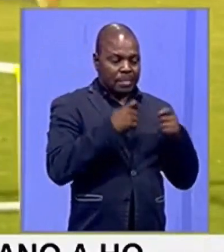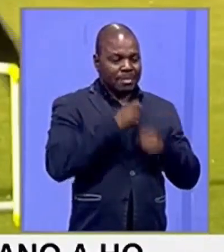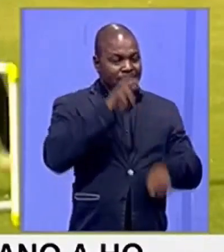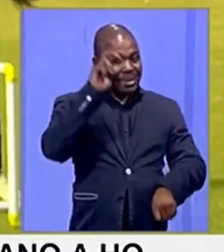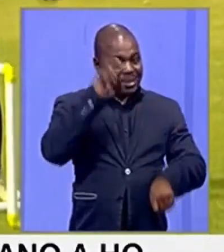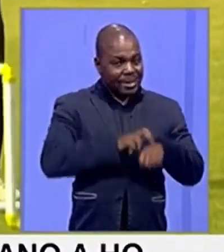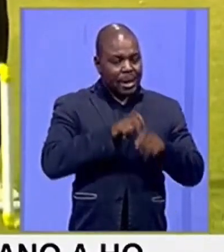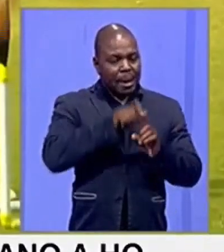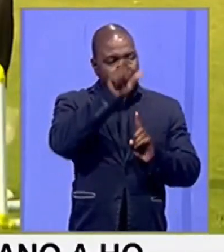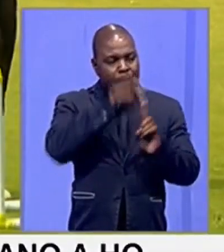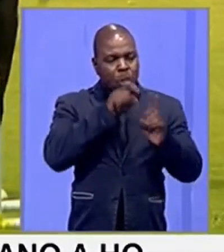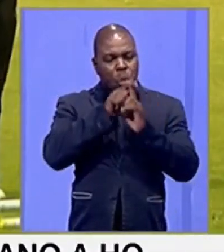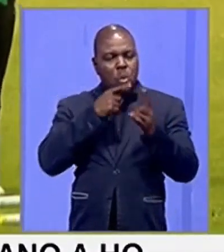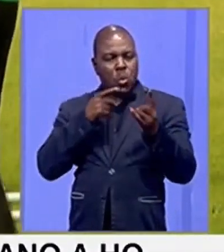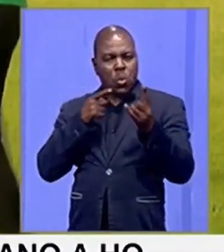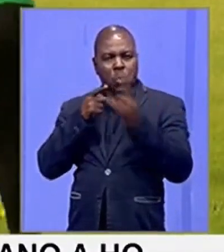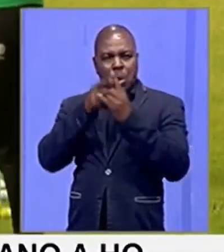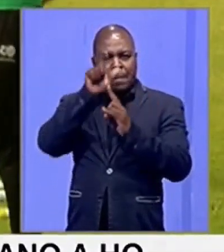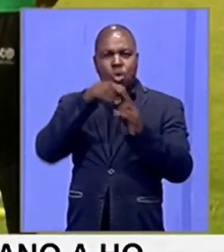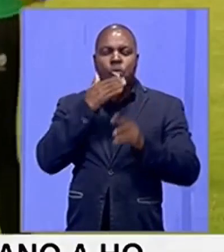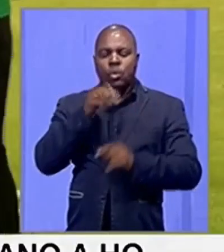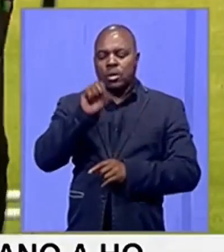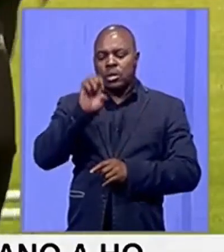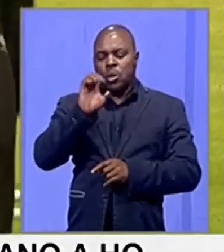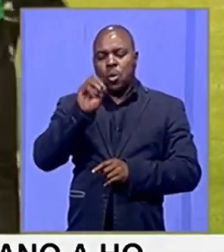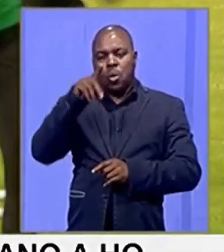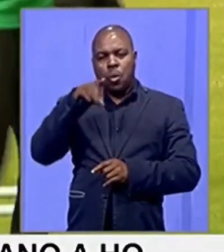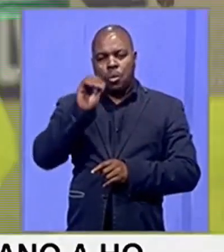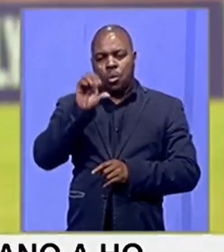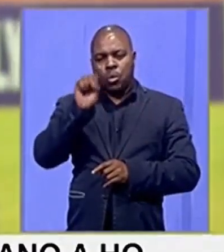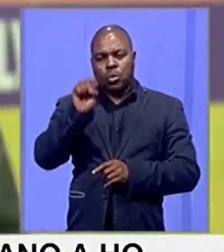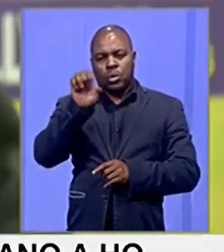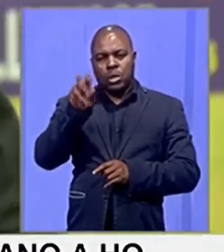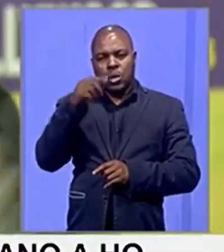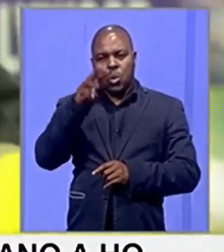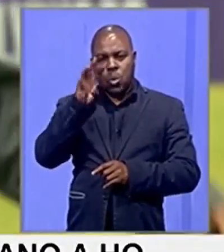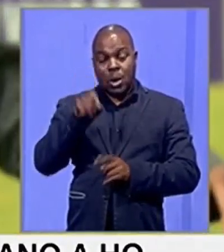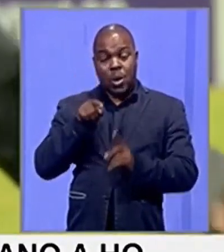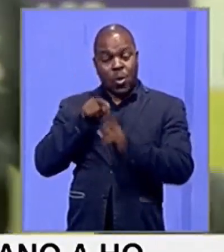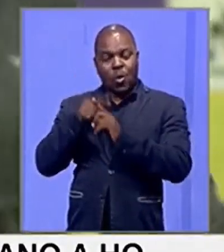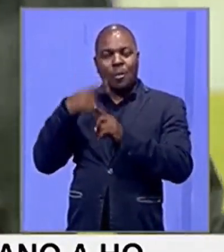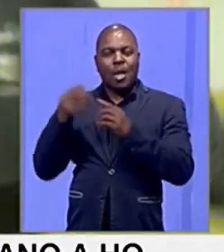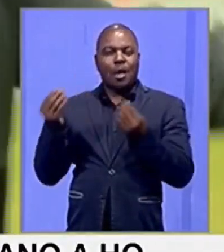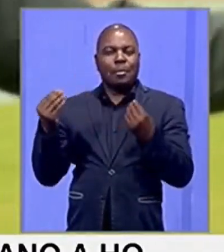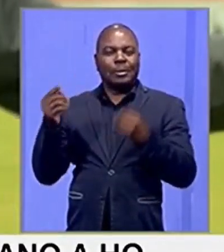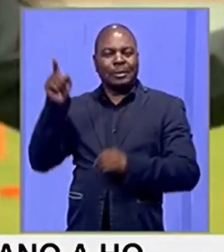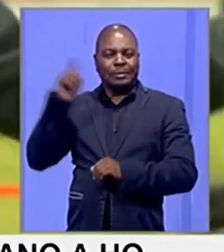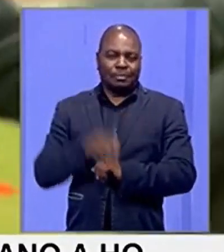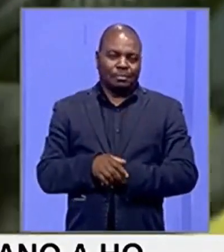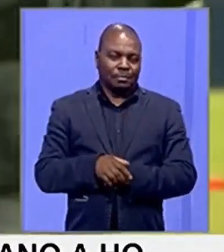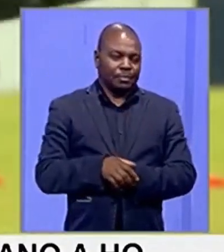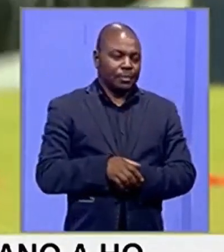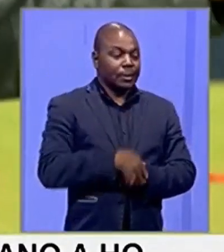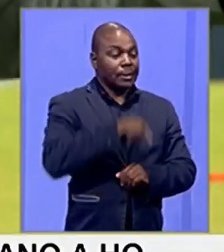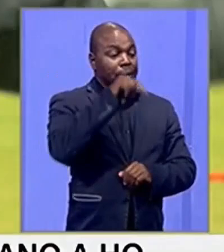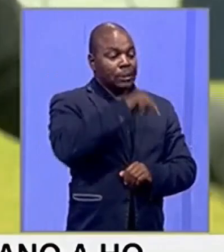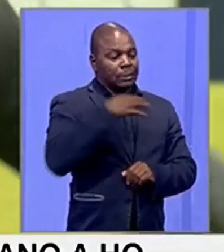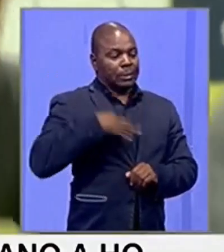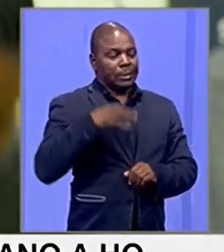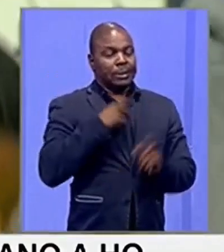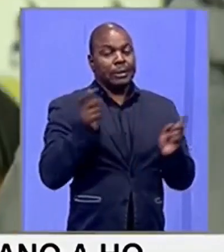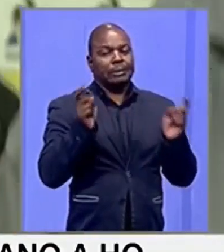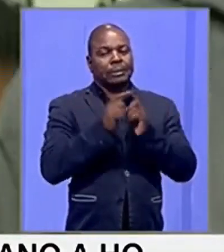moralo ka pele Jamuin Soposinwe yo a ralokago ka nageng ya Mexico. Banyana ba tlo raloka kgahlanong